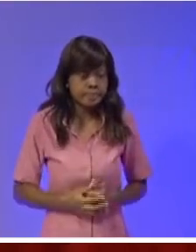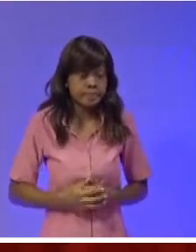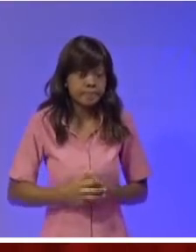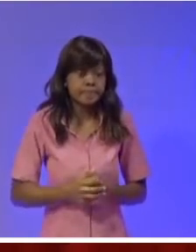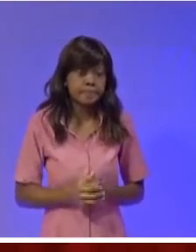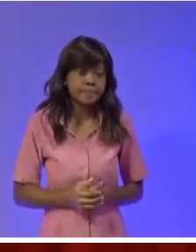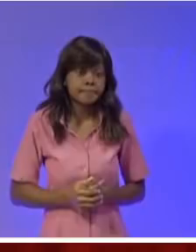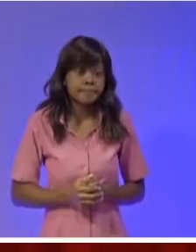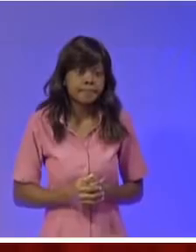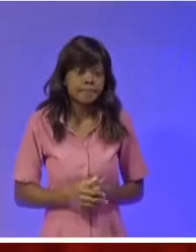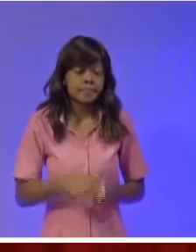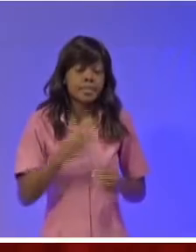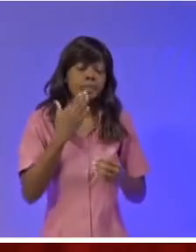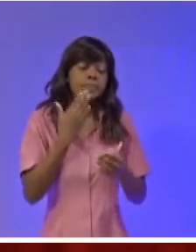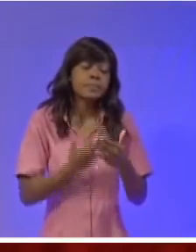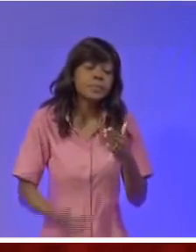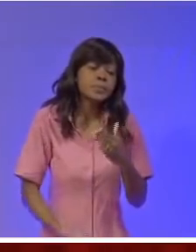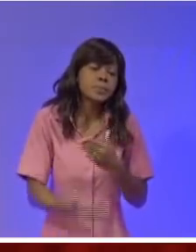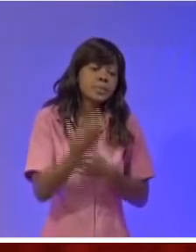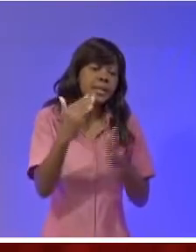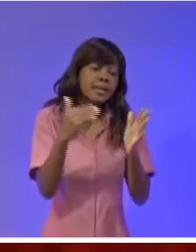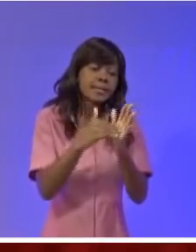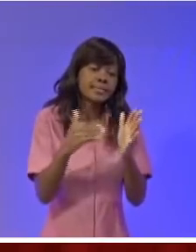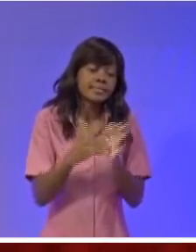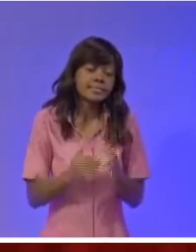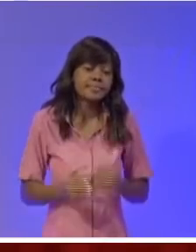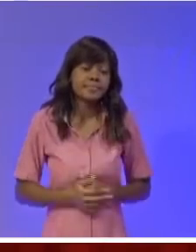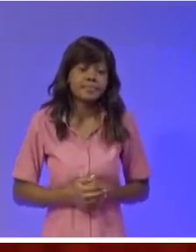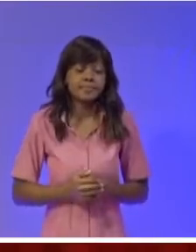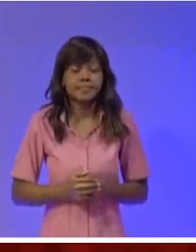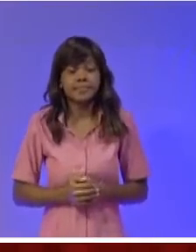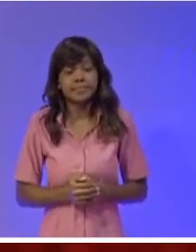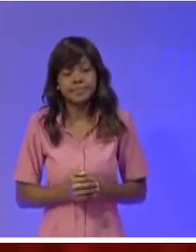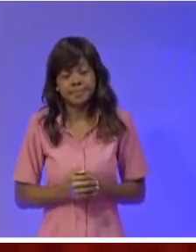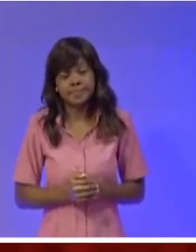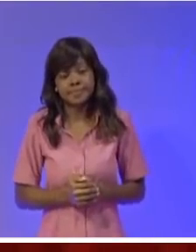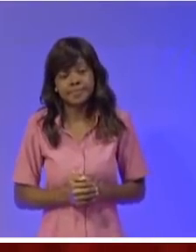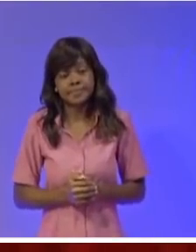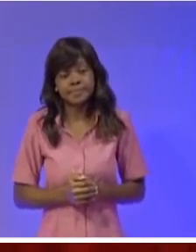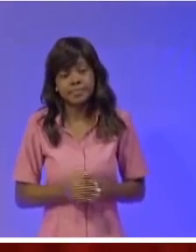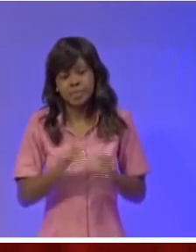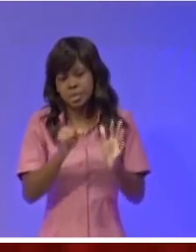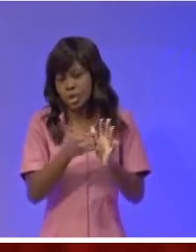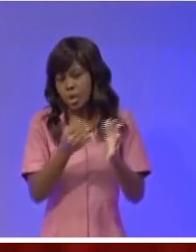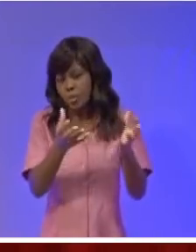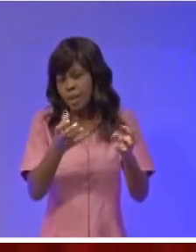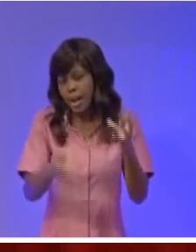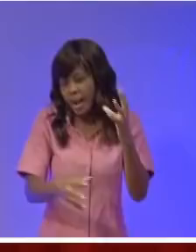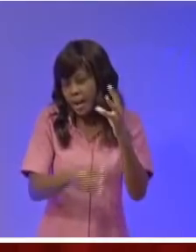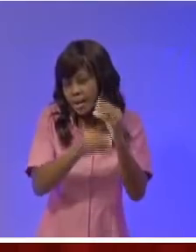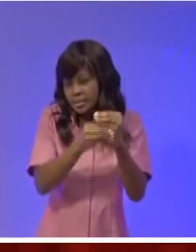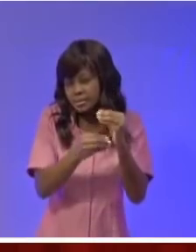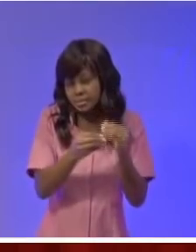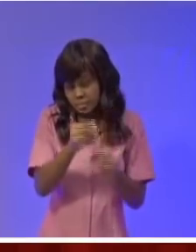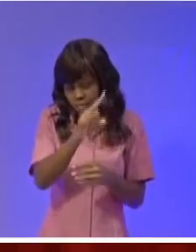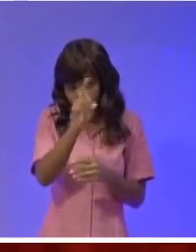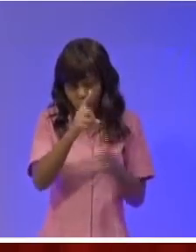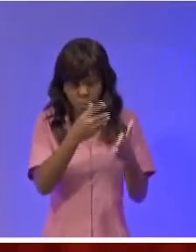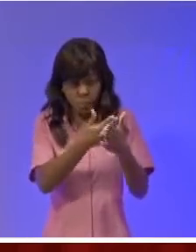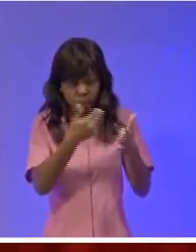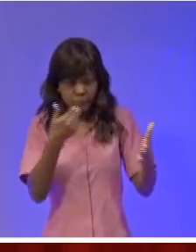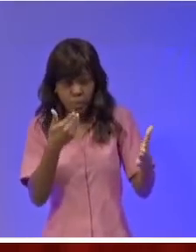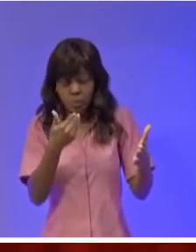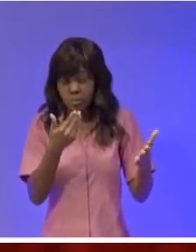Good morning again, Camille Hunt Express. My question is just an add-on to previous question where he asked about